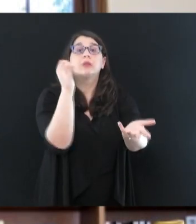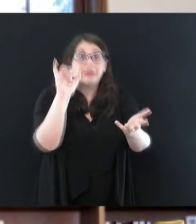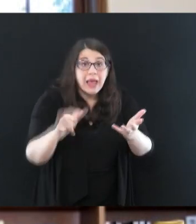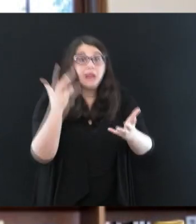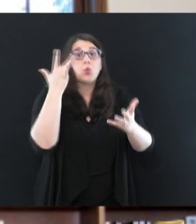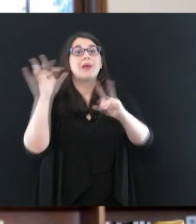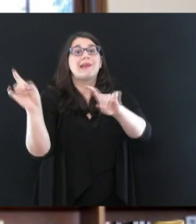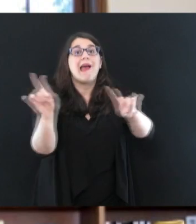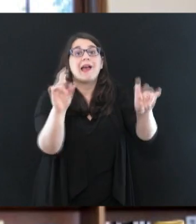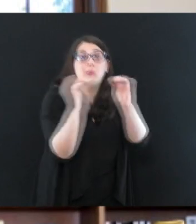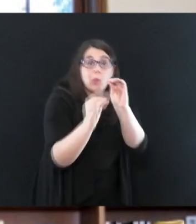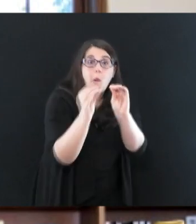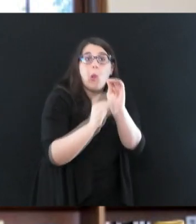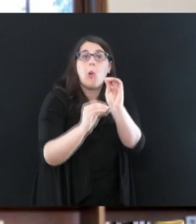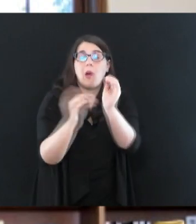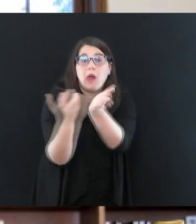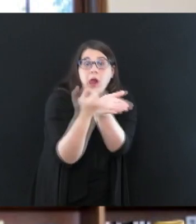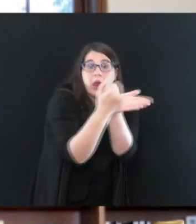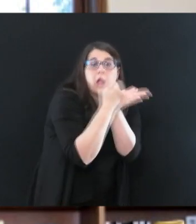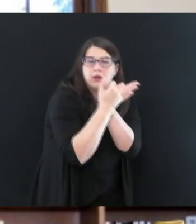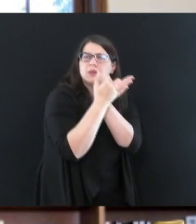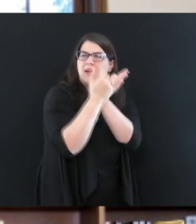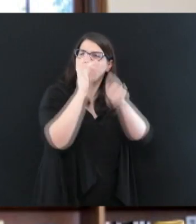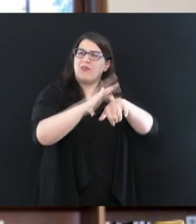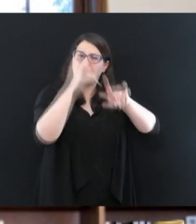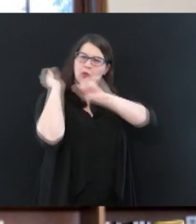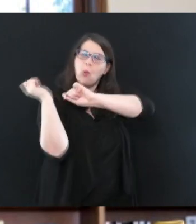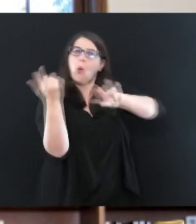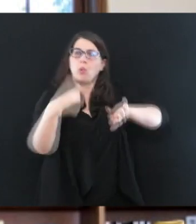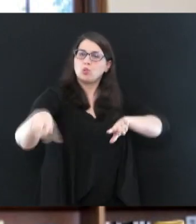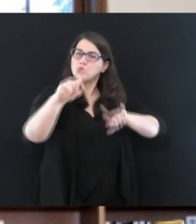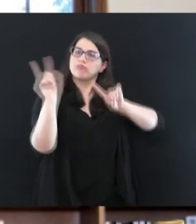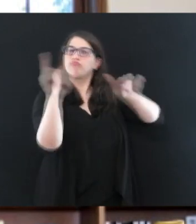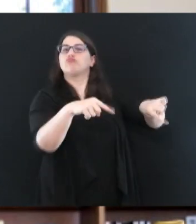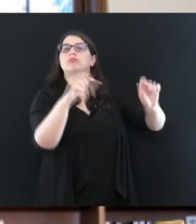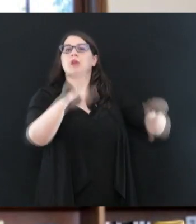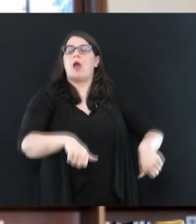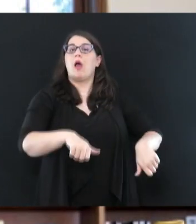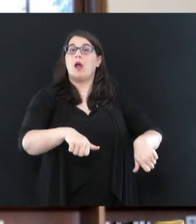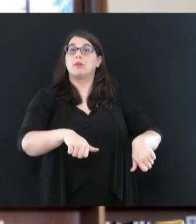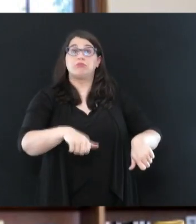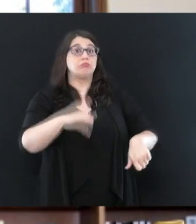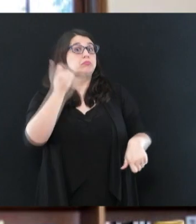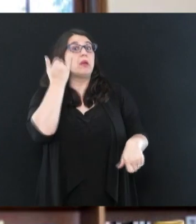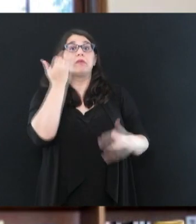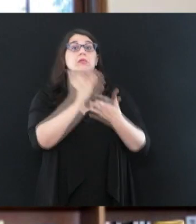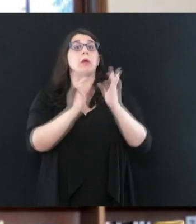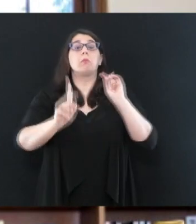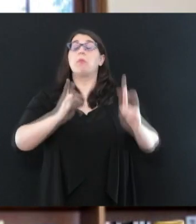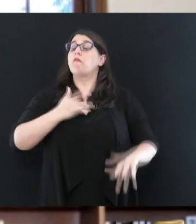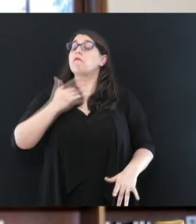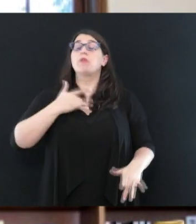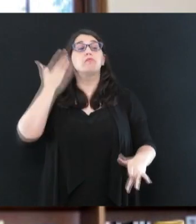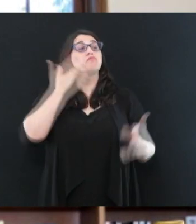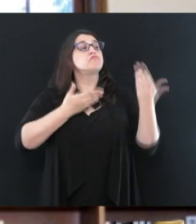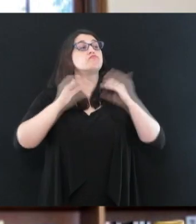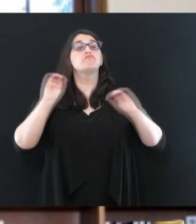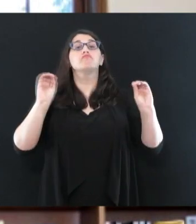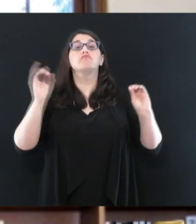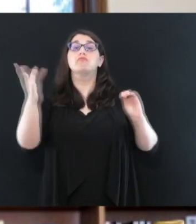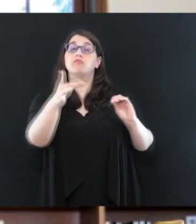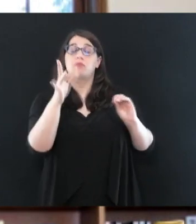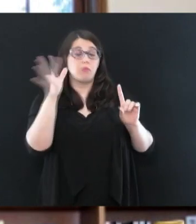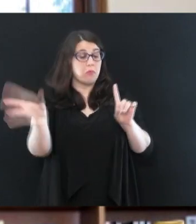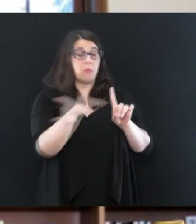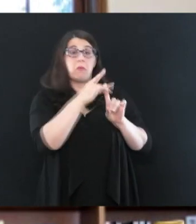it is available to everyone nowadays, and that we are seeing these super spreaders or people that are not normally having the symptoms that